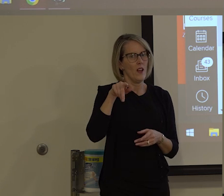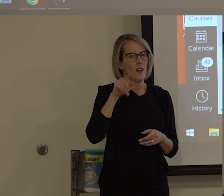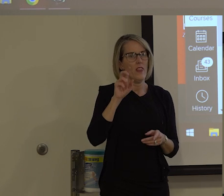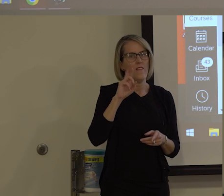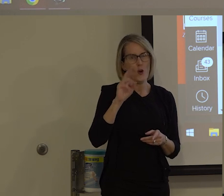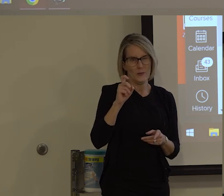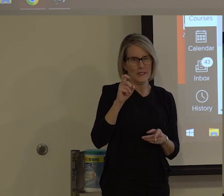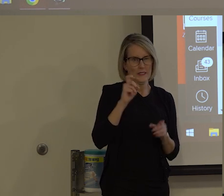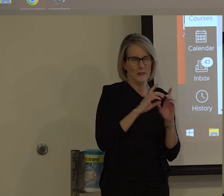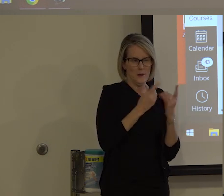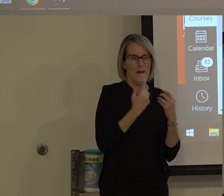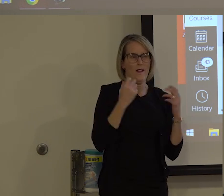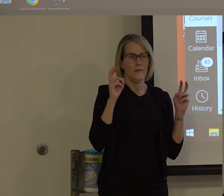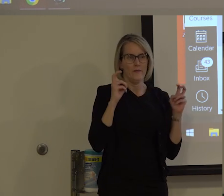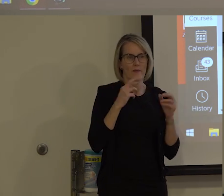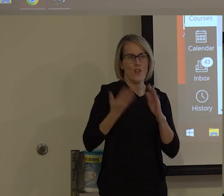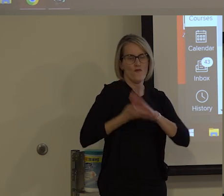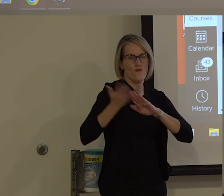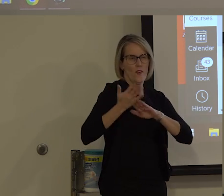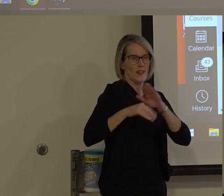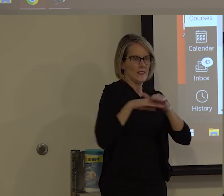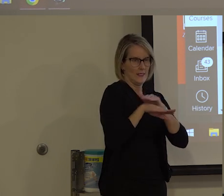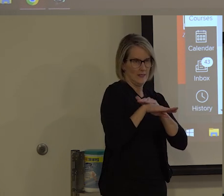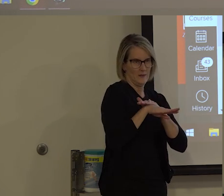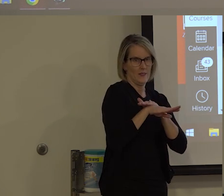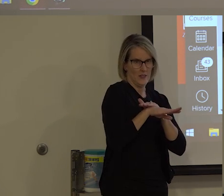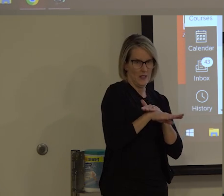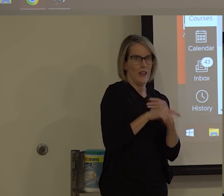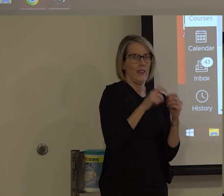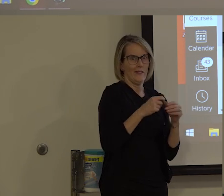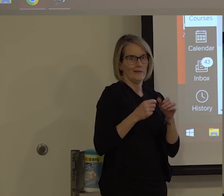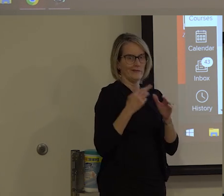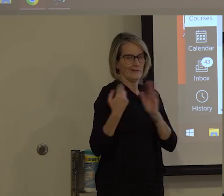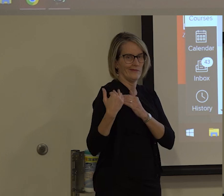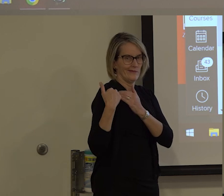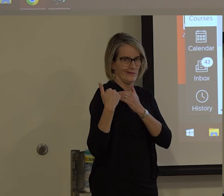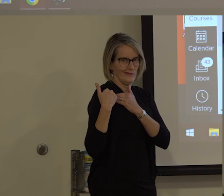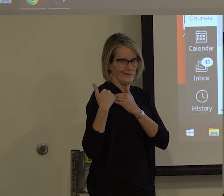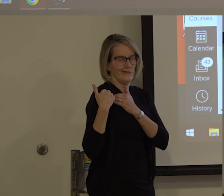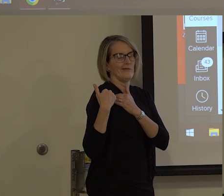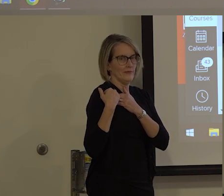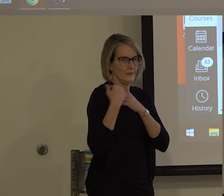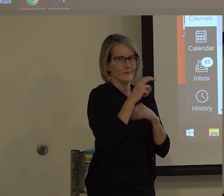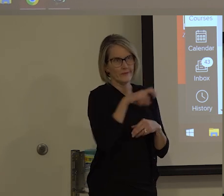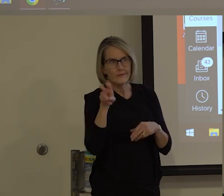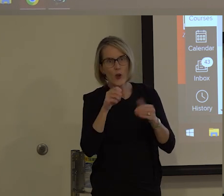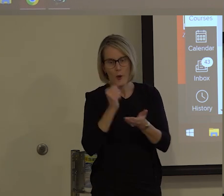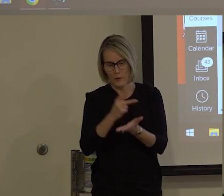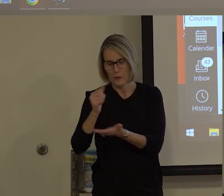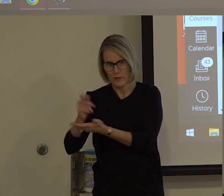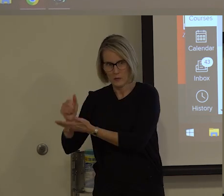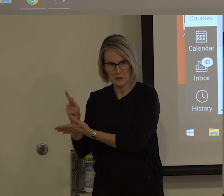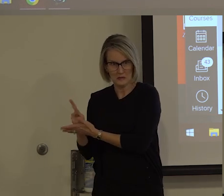accessibility component of it. They're the ones who have run it through all of the sort of necessary approvals. So I can, send me a note after and I can